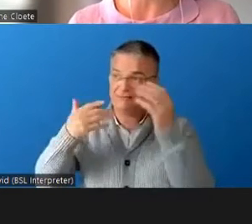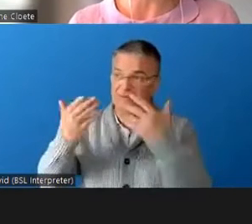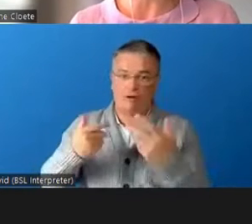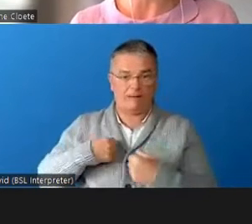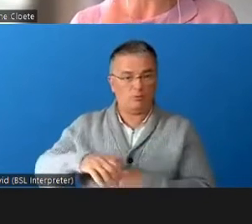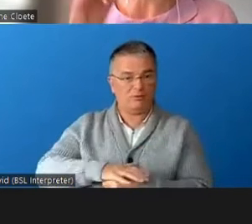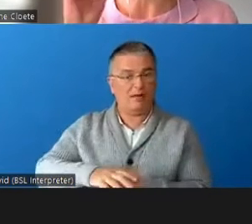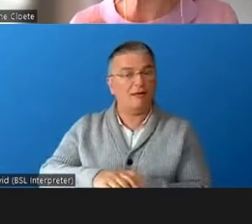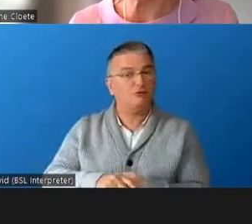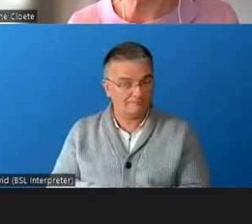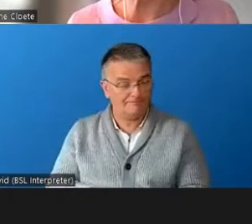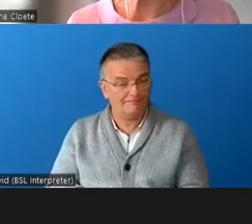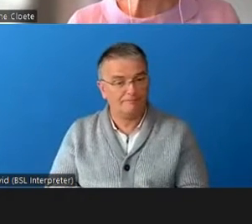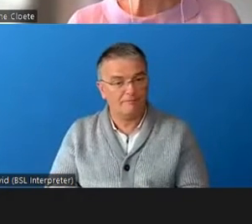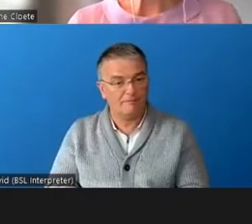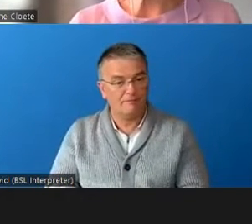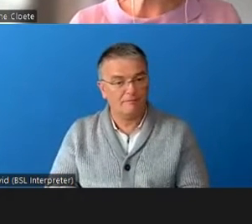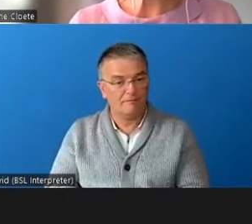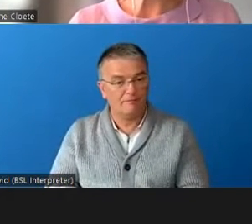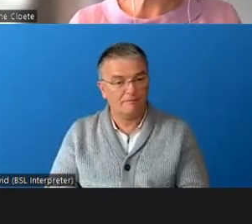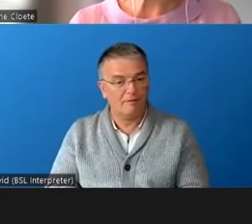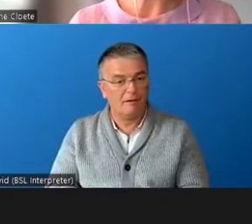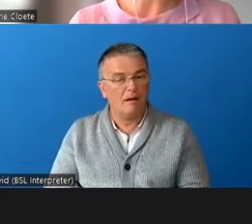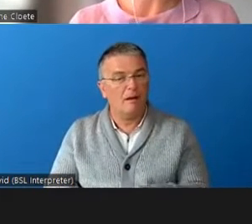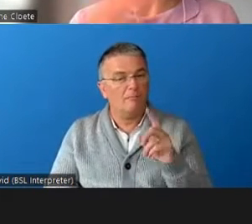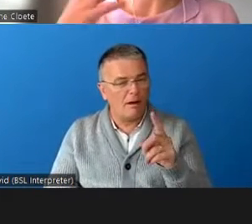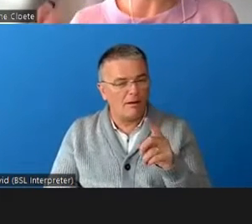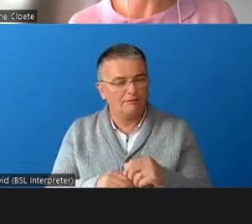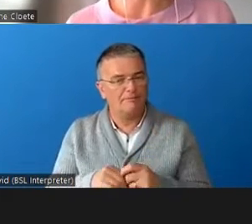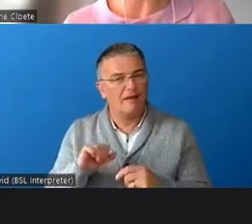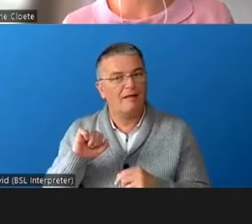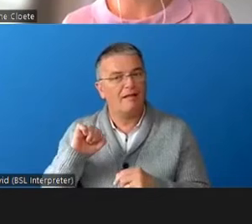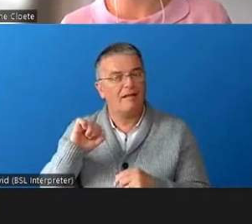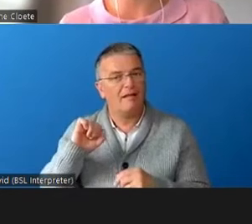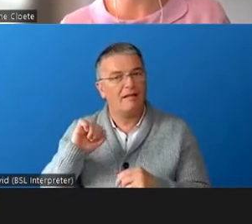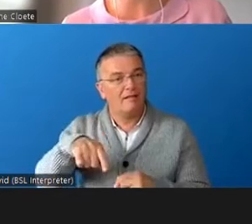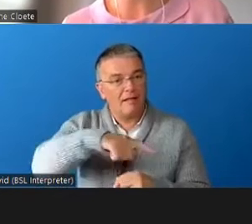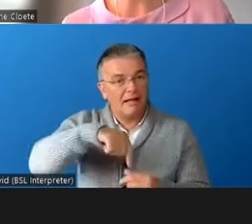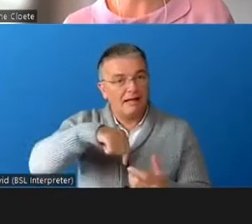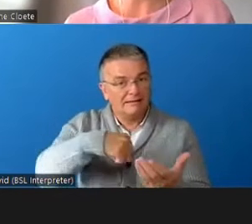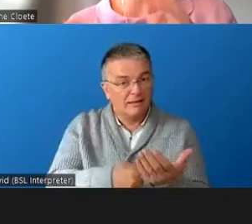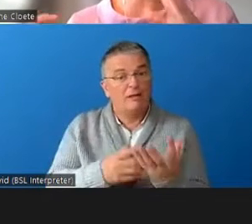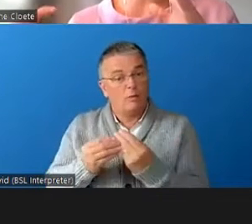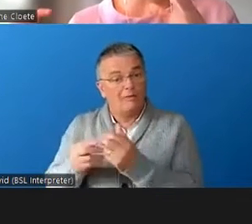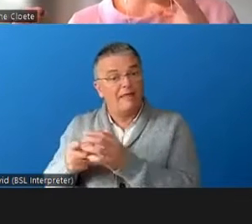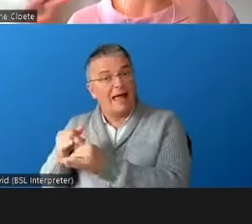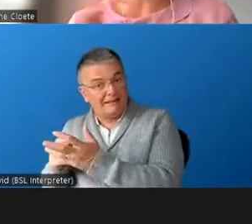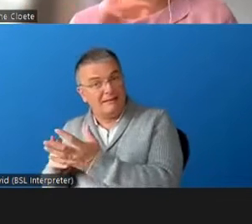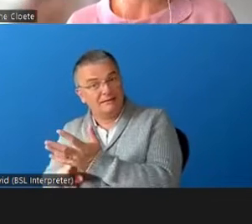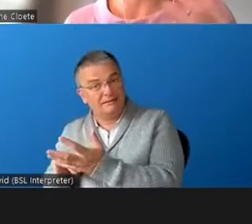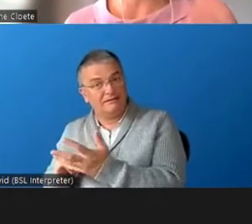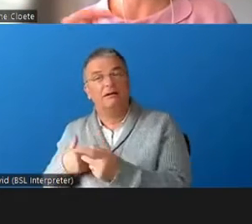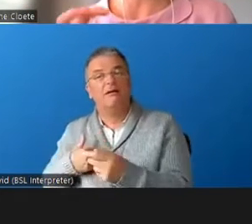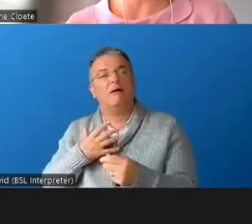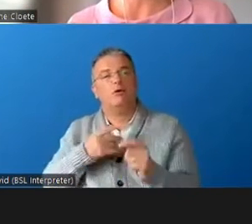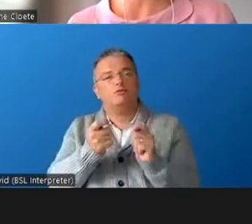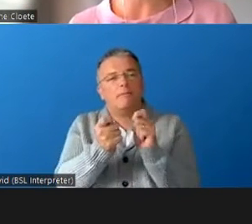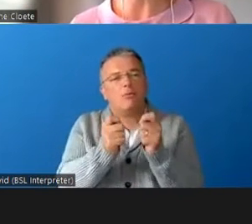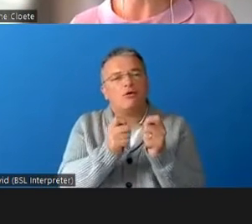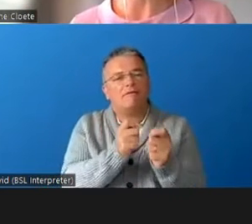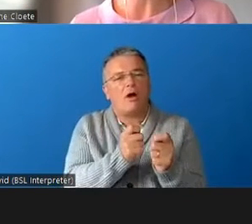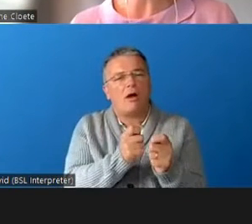situation in their communities. But they decided together with Agnes that they want to modify the